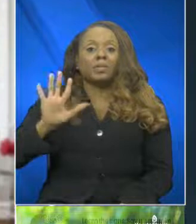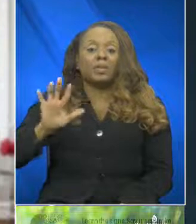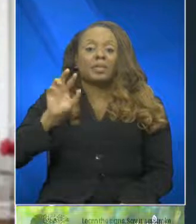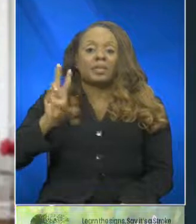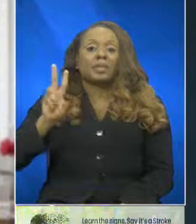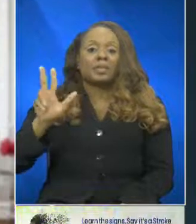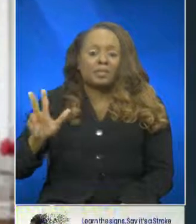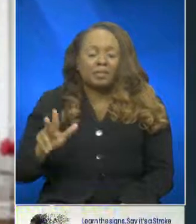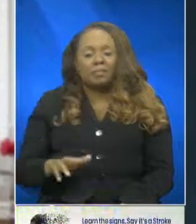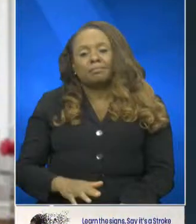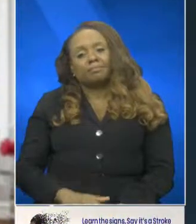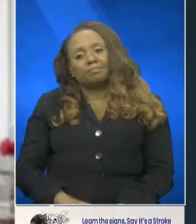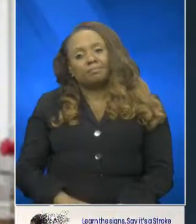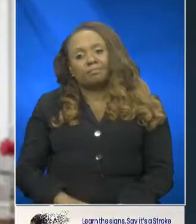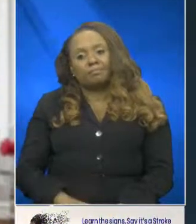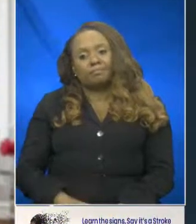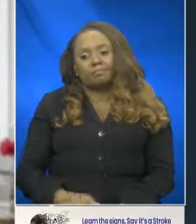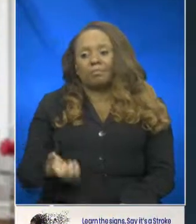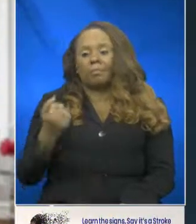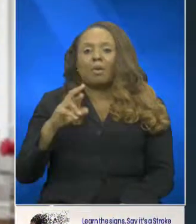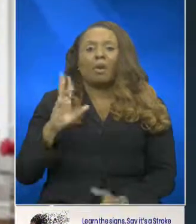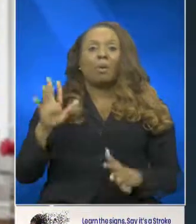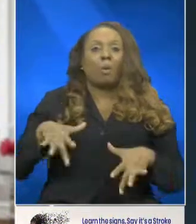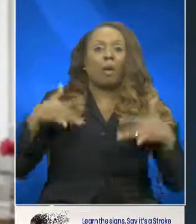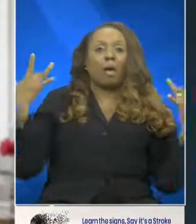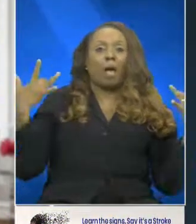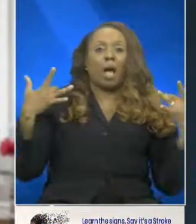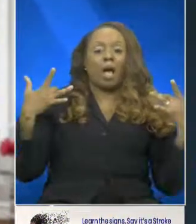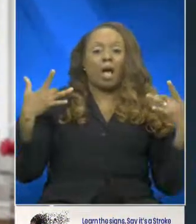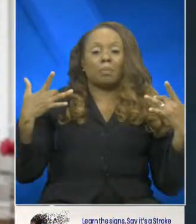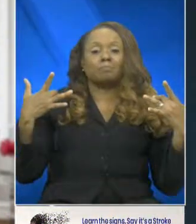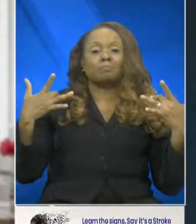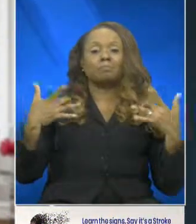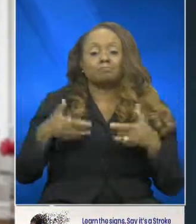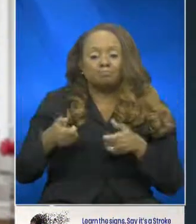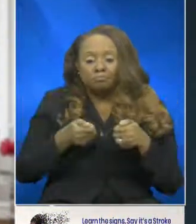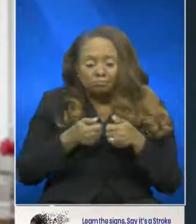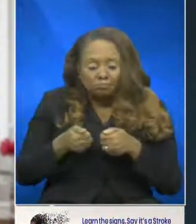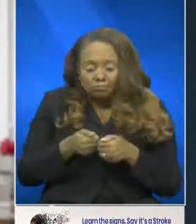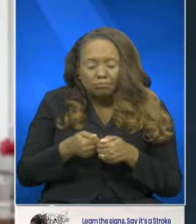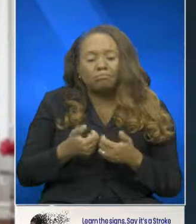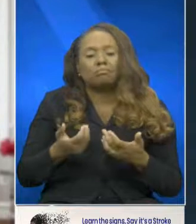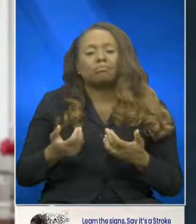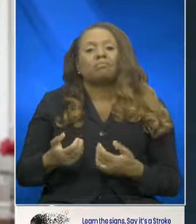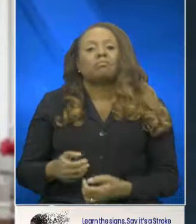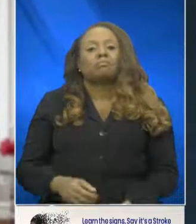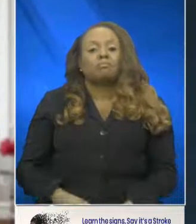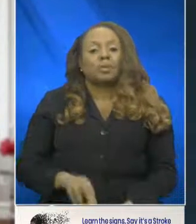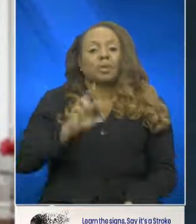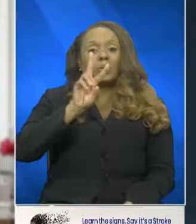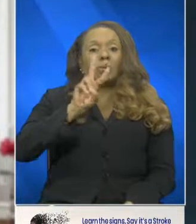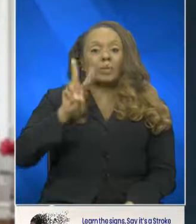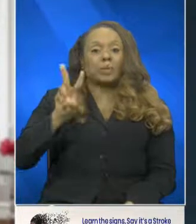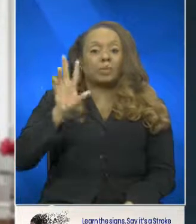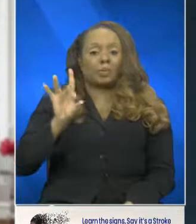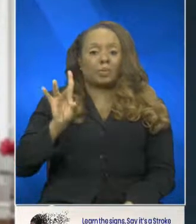228-5563, or you can WhatsApp your question or your comment on